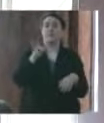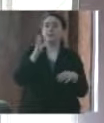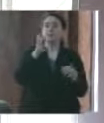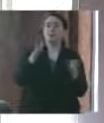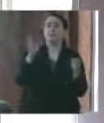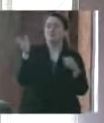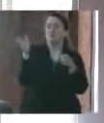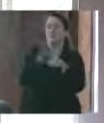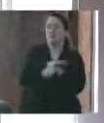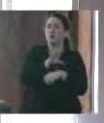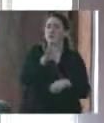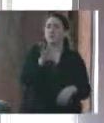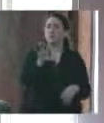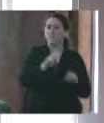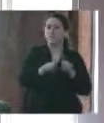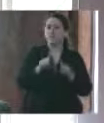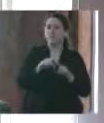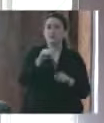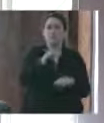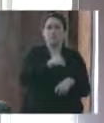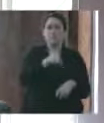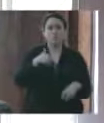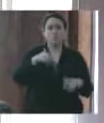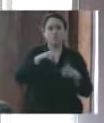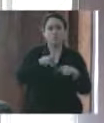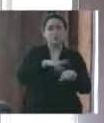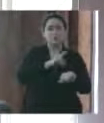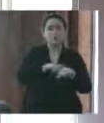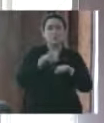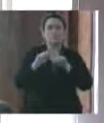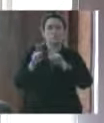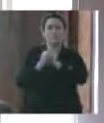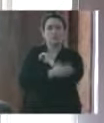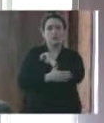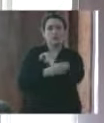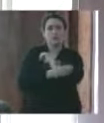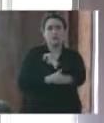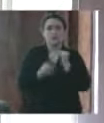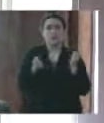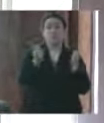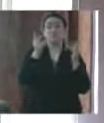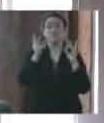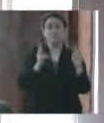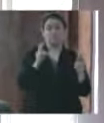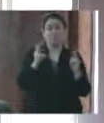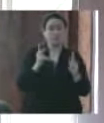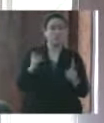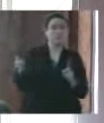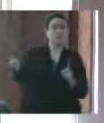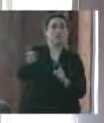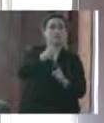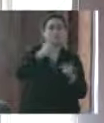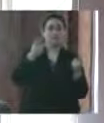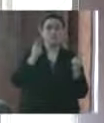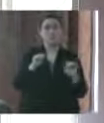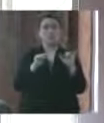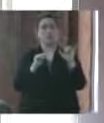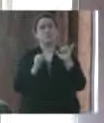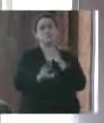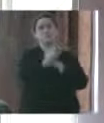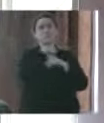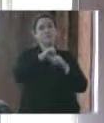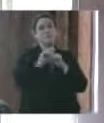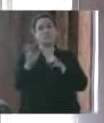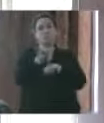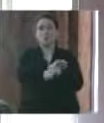some 120 countries. How many people have taken the time and effort to try to integrate this in all aspects of their work, whether it be the trafficking,